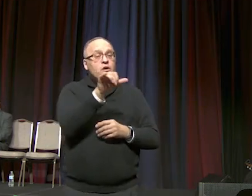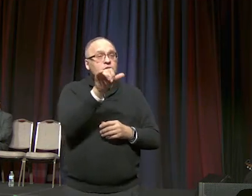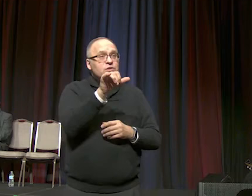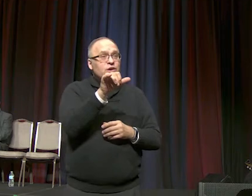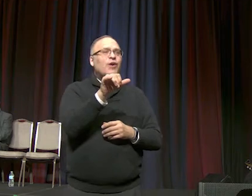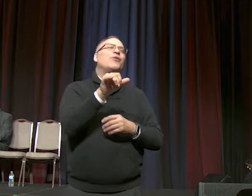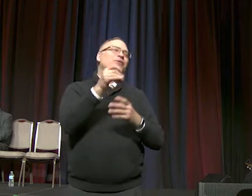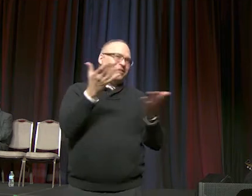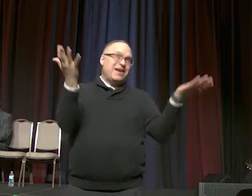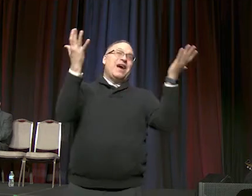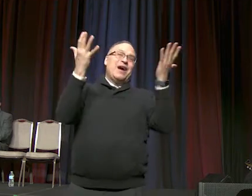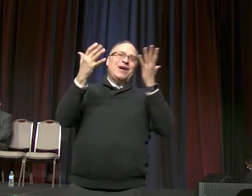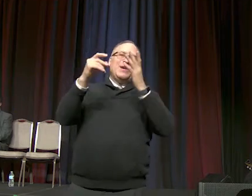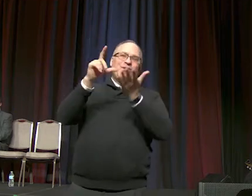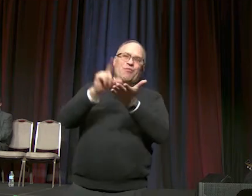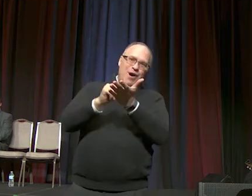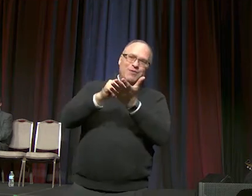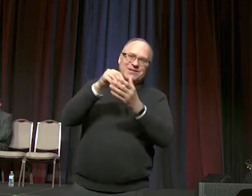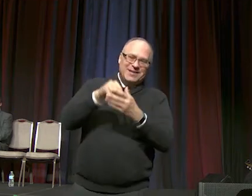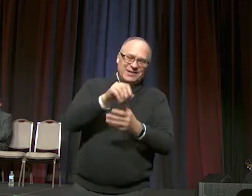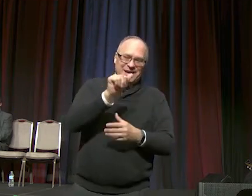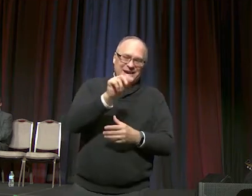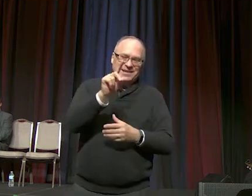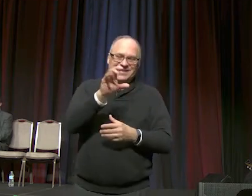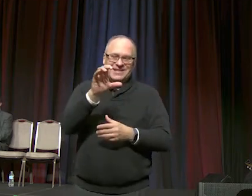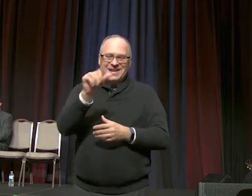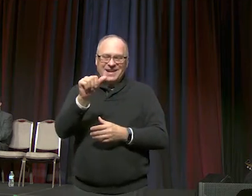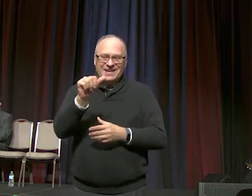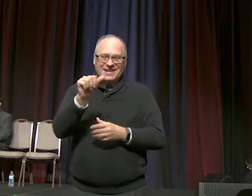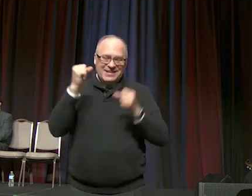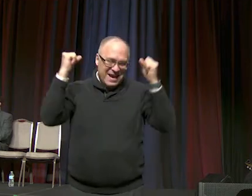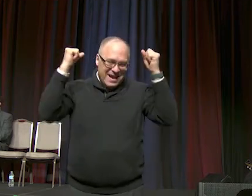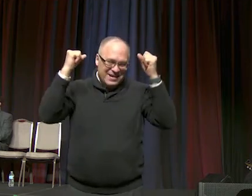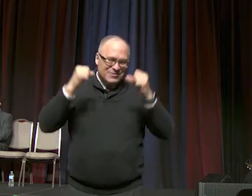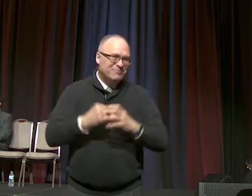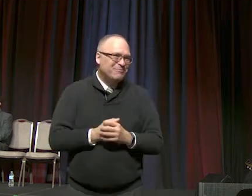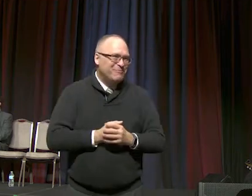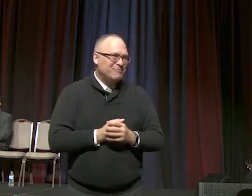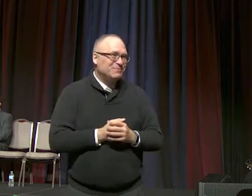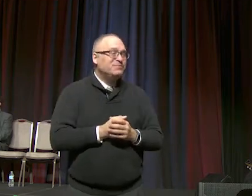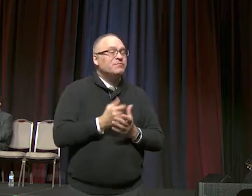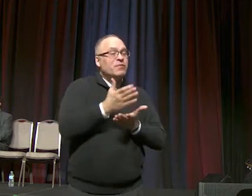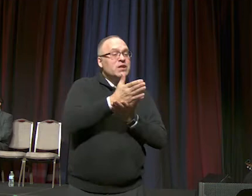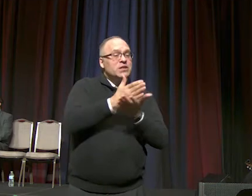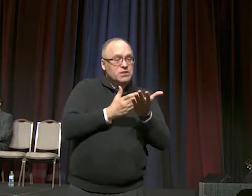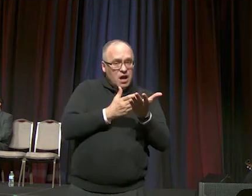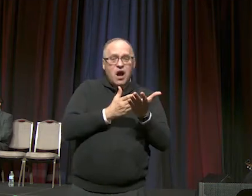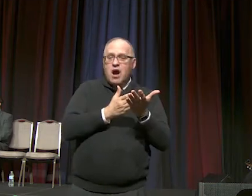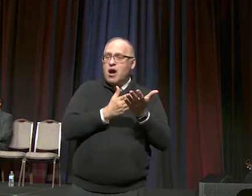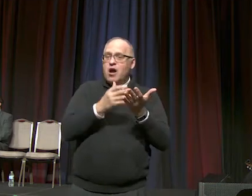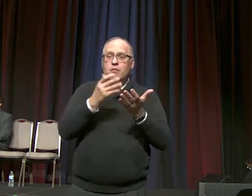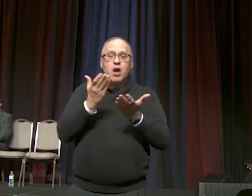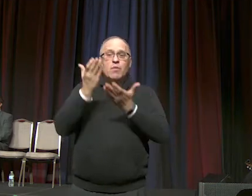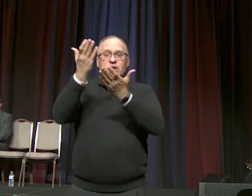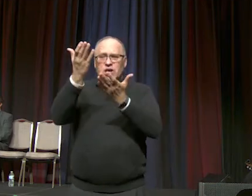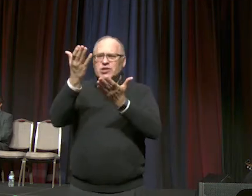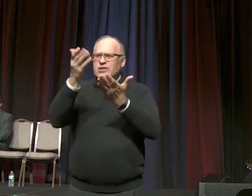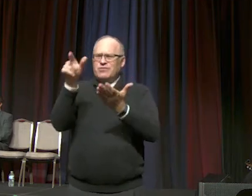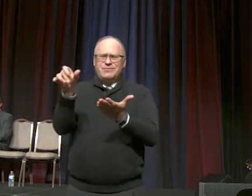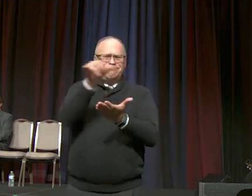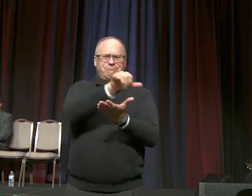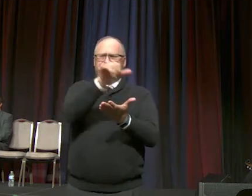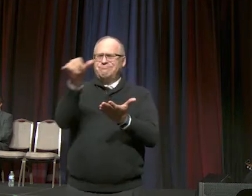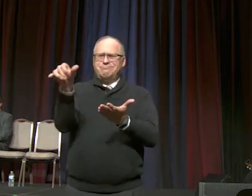now published, yay, in the ADCA. Some of those petitions were identical, and so they were